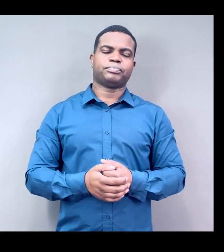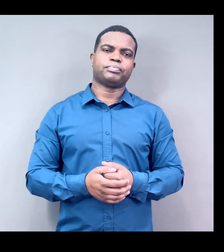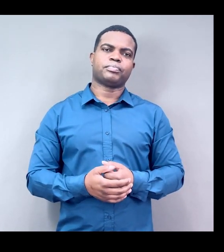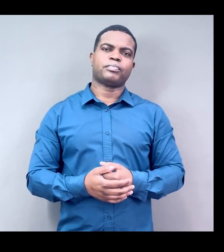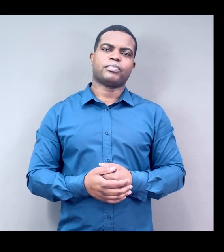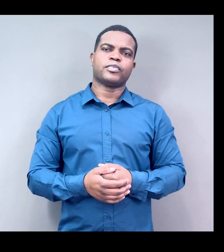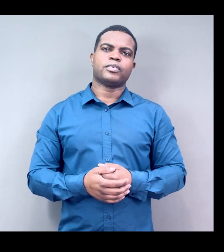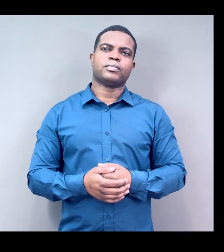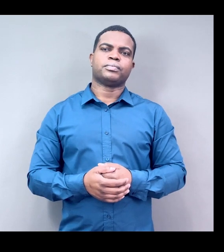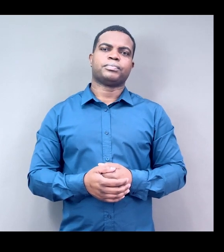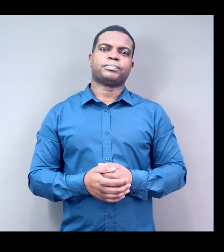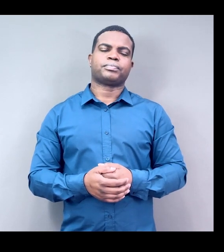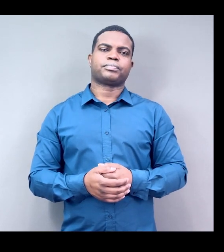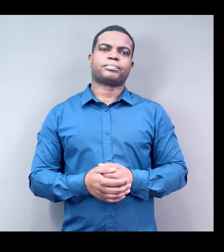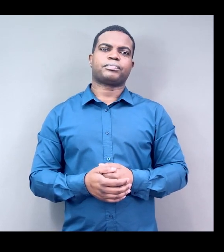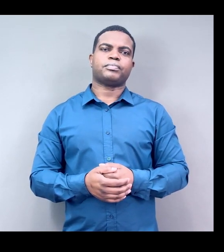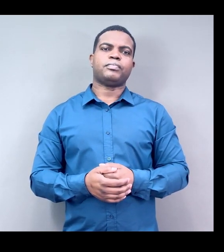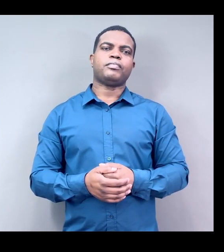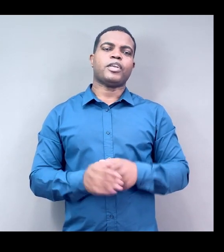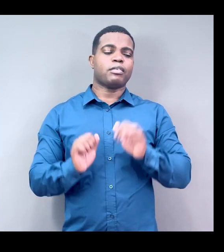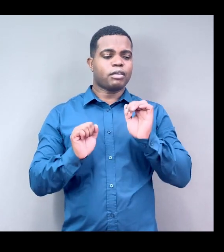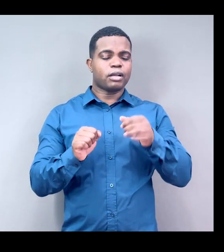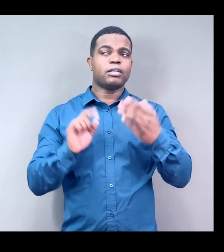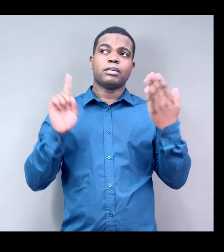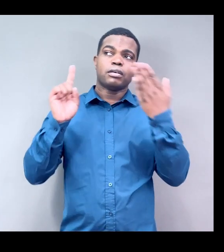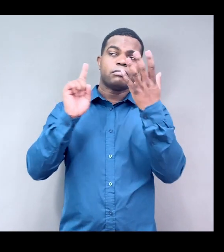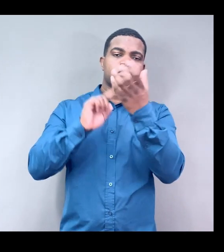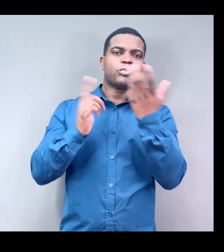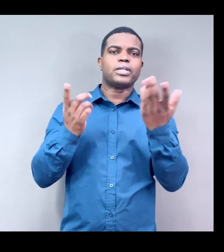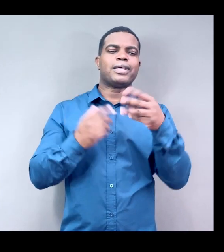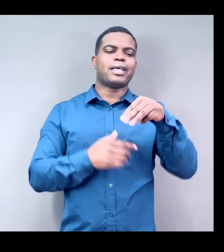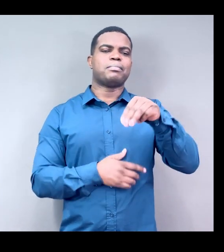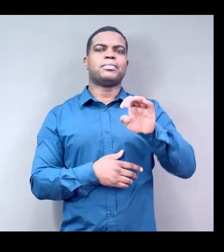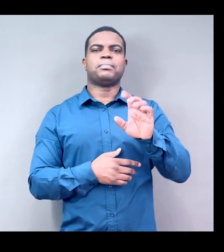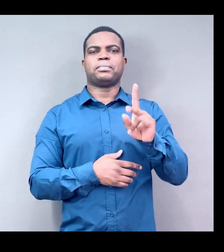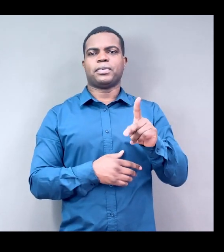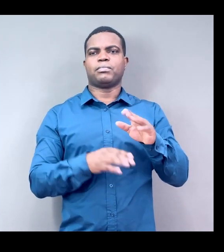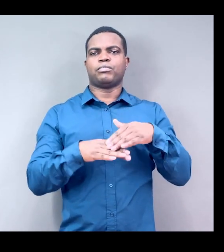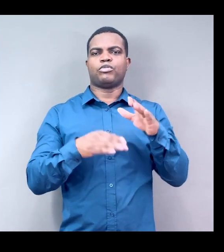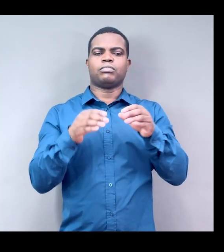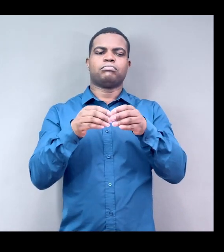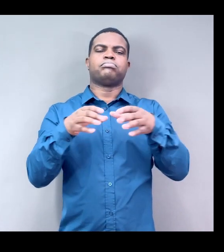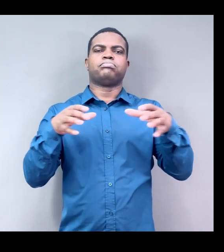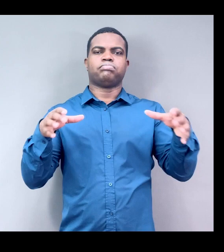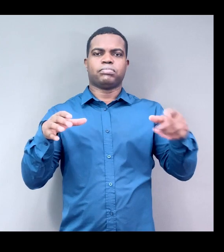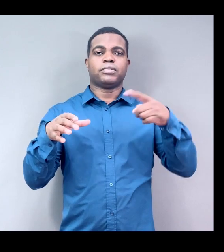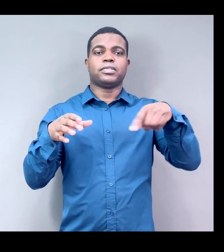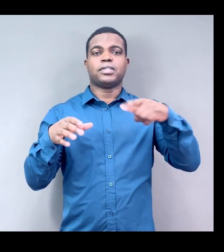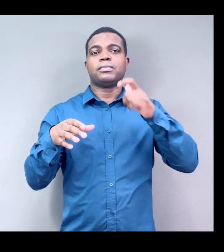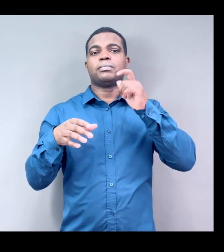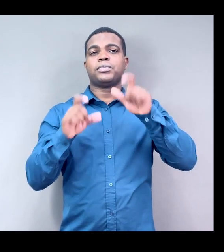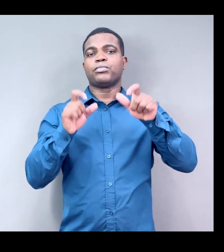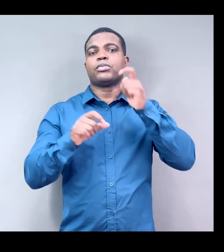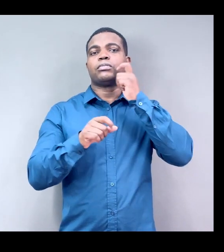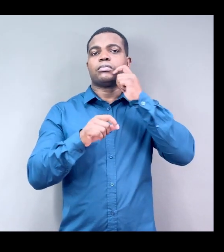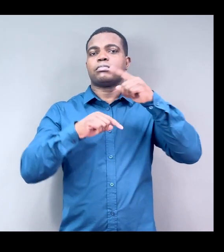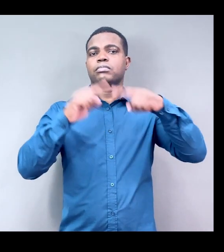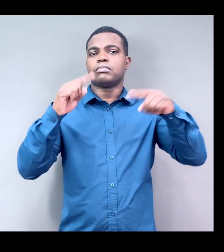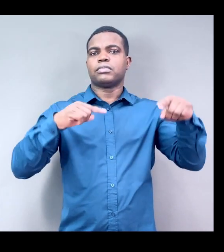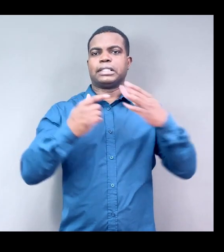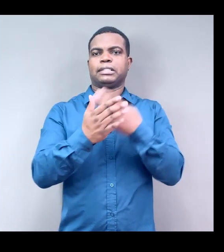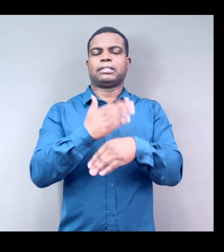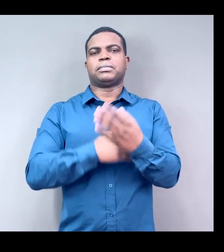you achieve the overall goal of increasing the number of MEPs that are persons